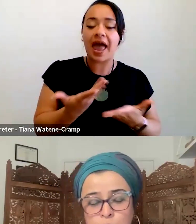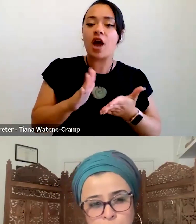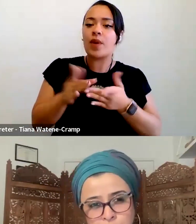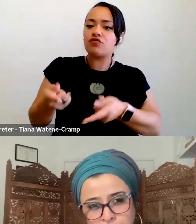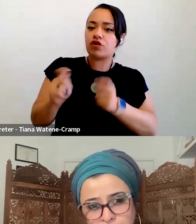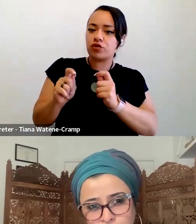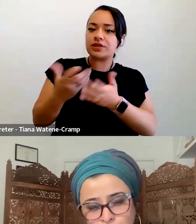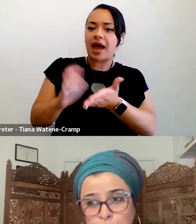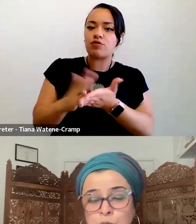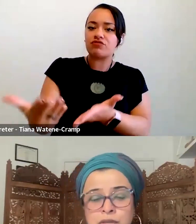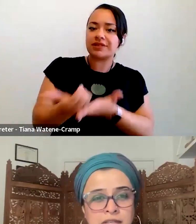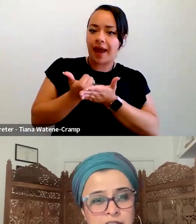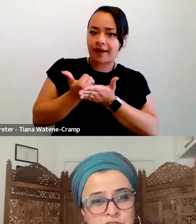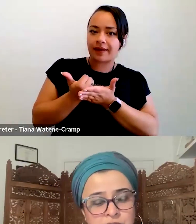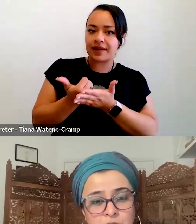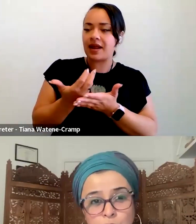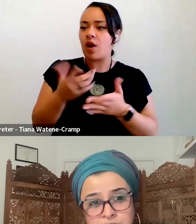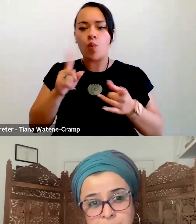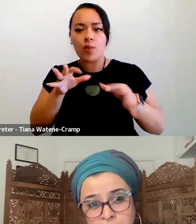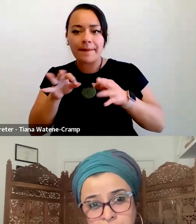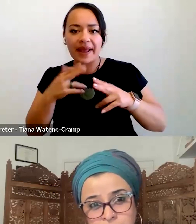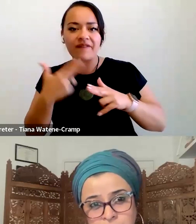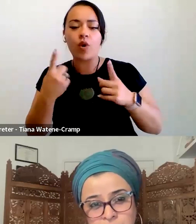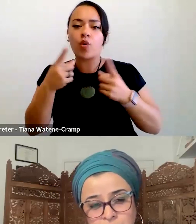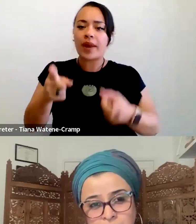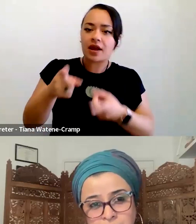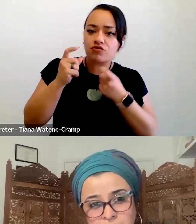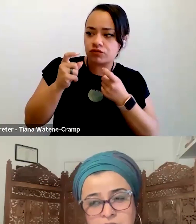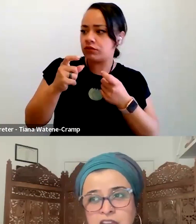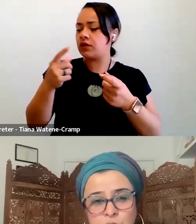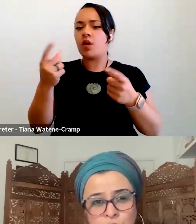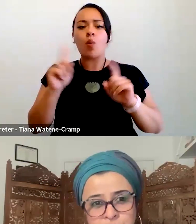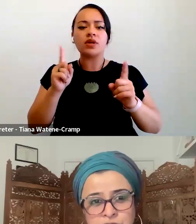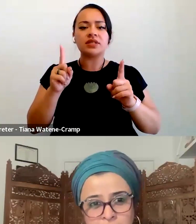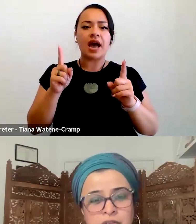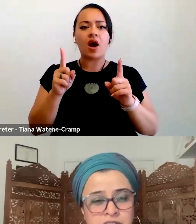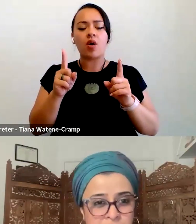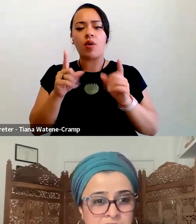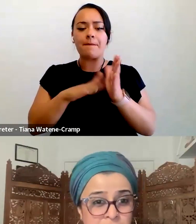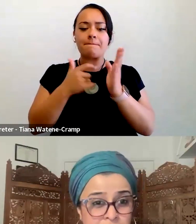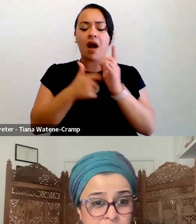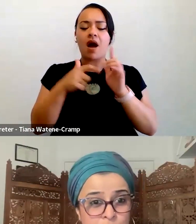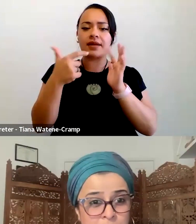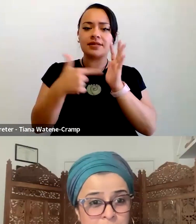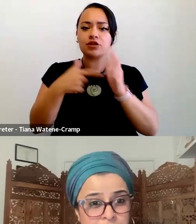retain? What are we planning for? Who are we engaging? What does our market strategy look like? In all those different areas, that